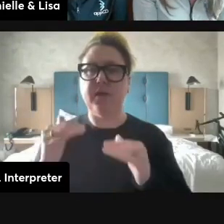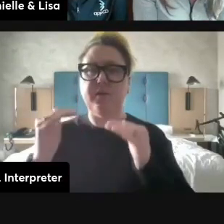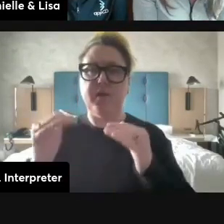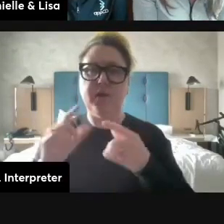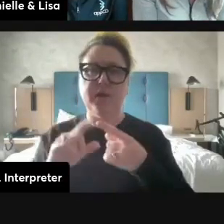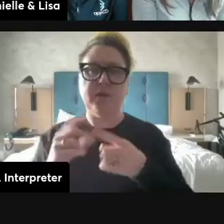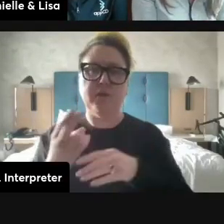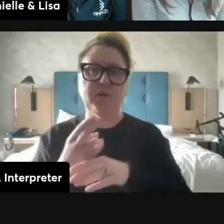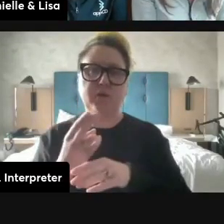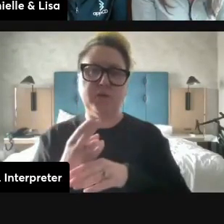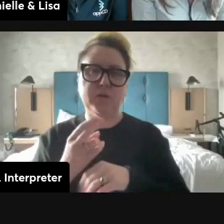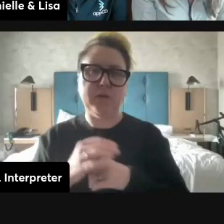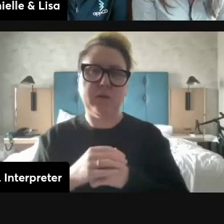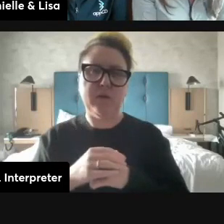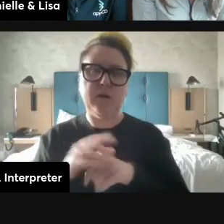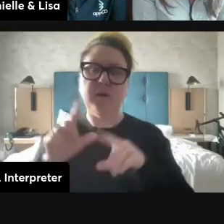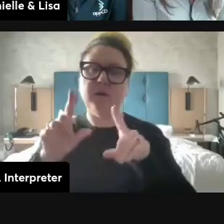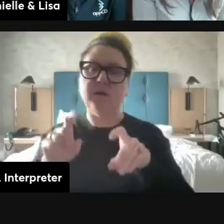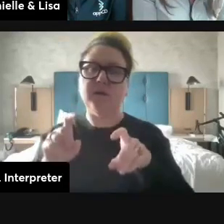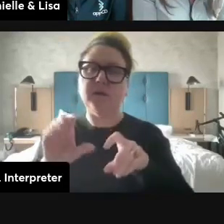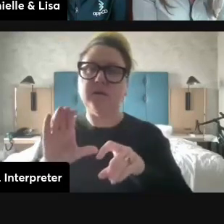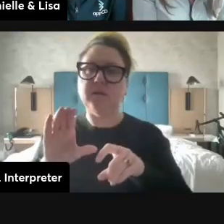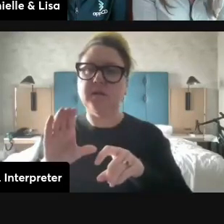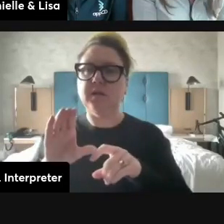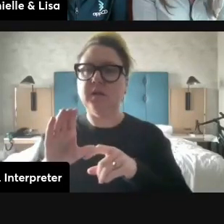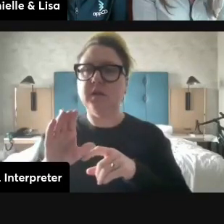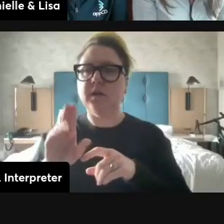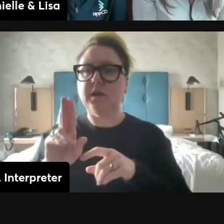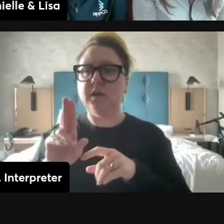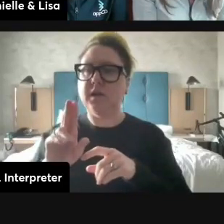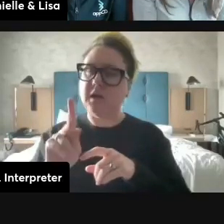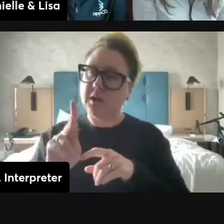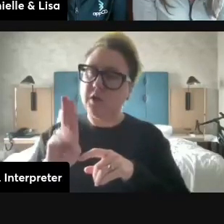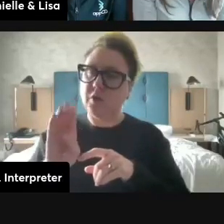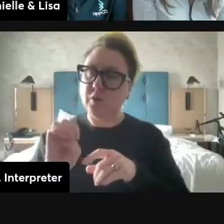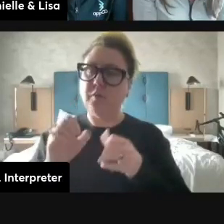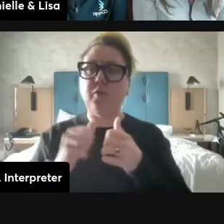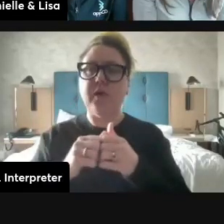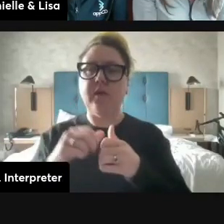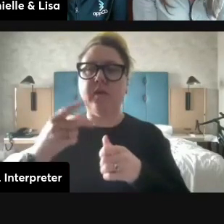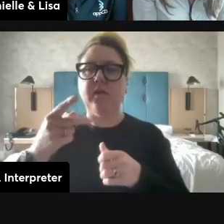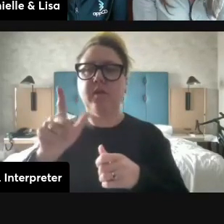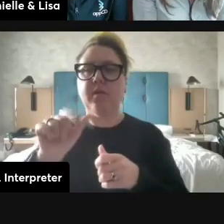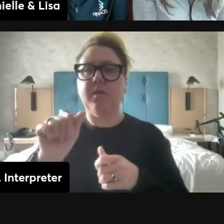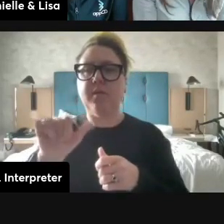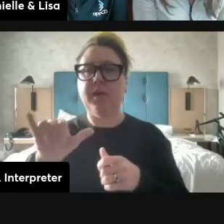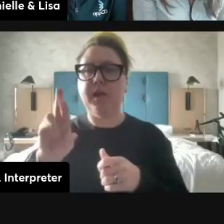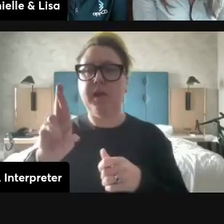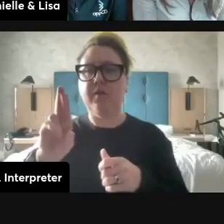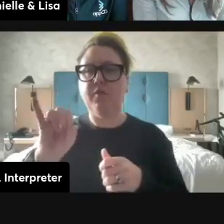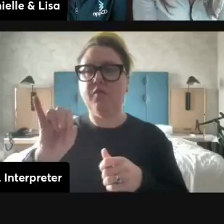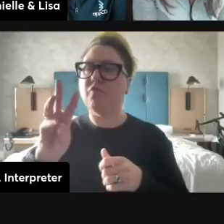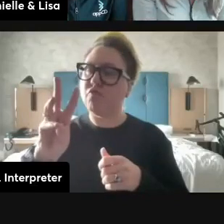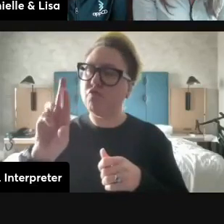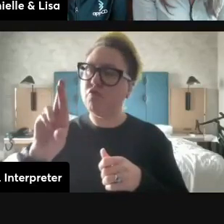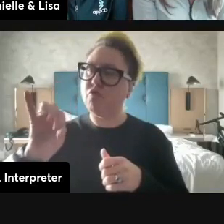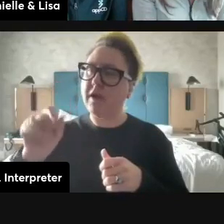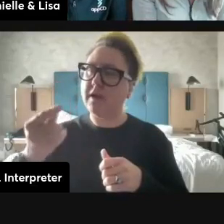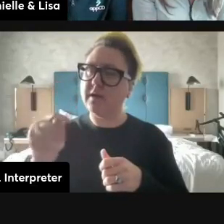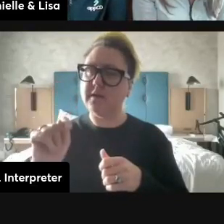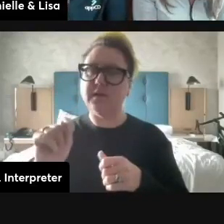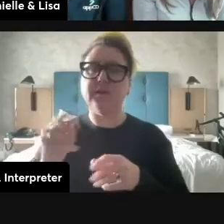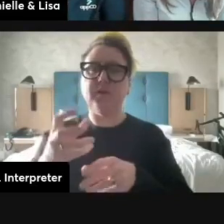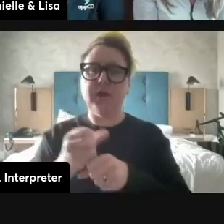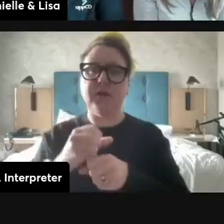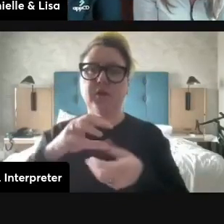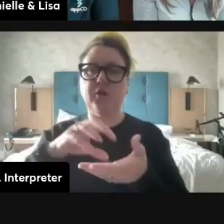use Test Cube with Playwright to do it. There is some fun with getting the cookie and the